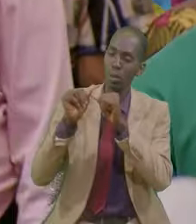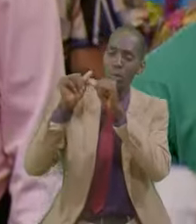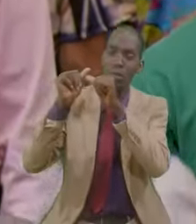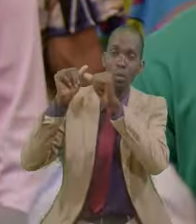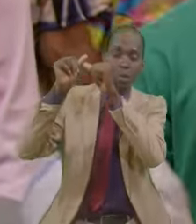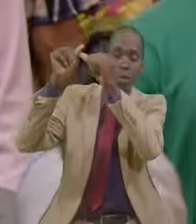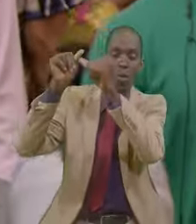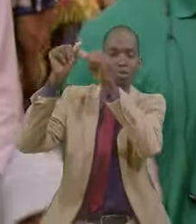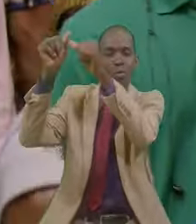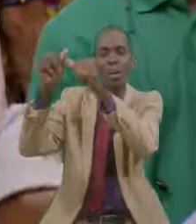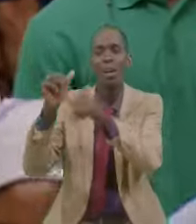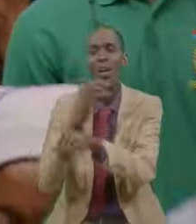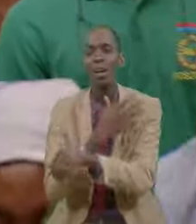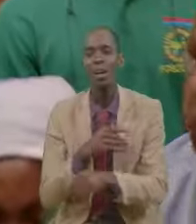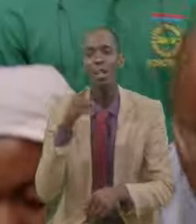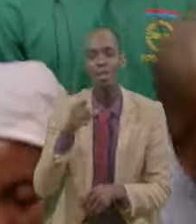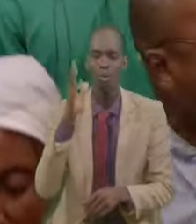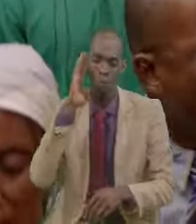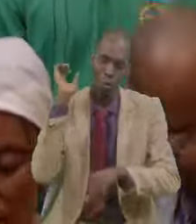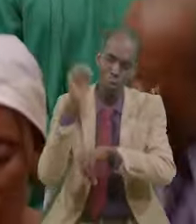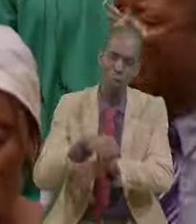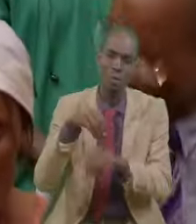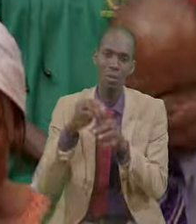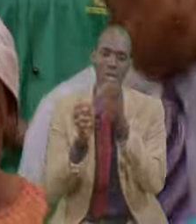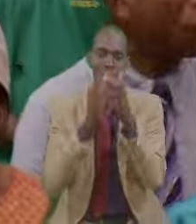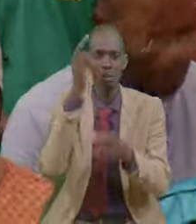you're moving on, and you're going to conquer.